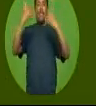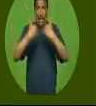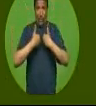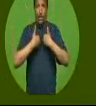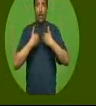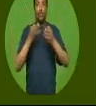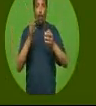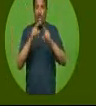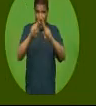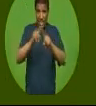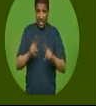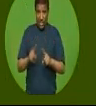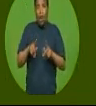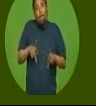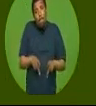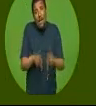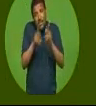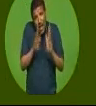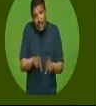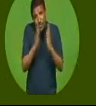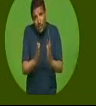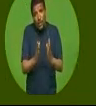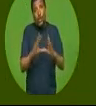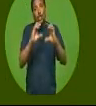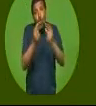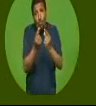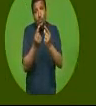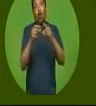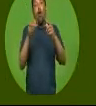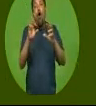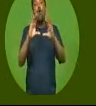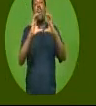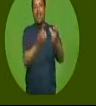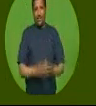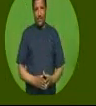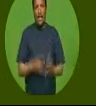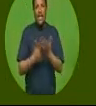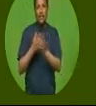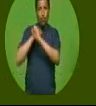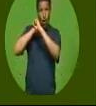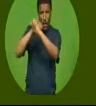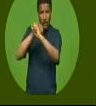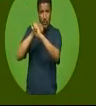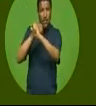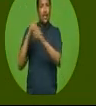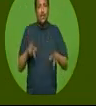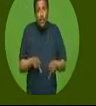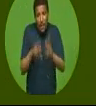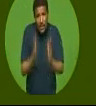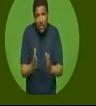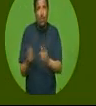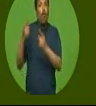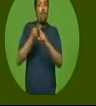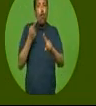of a differentiated peasant group or class. It protects the peasants from